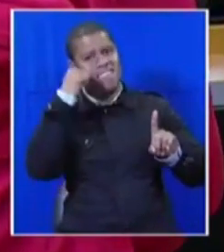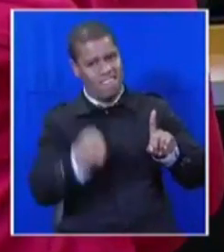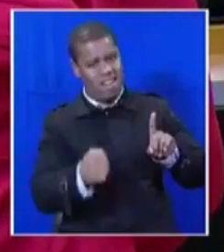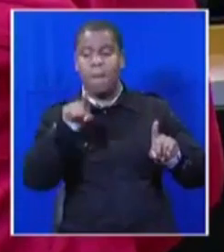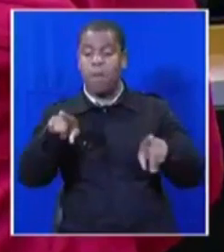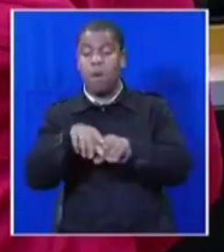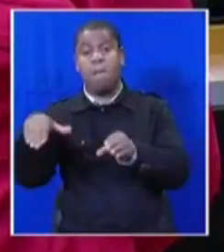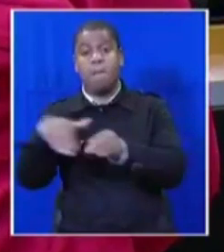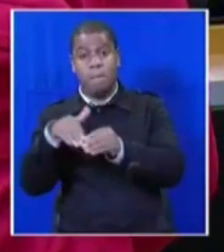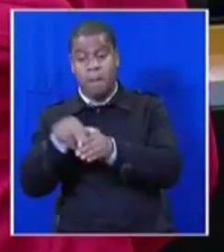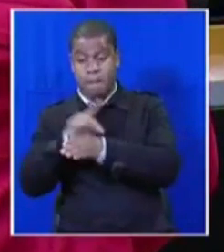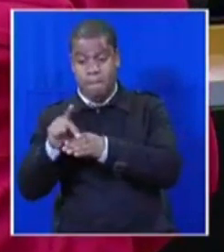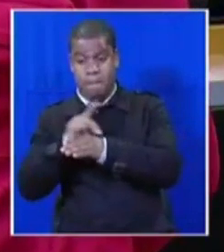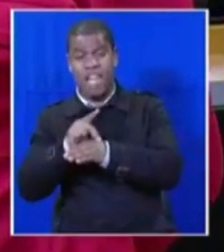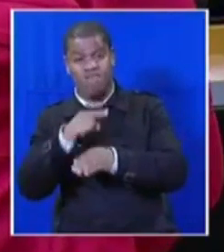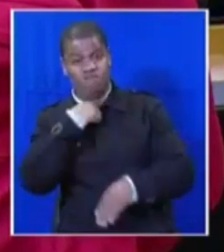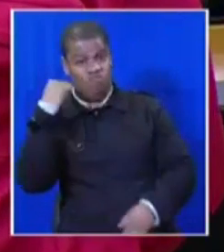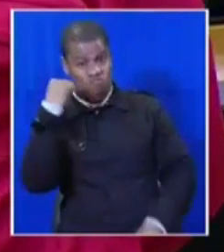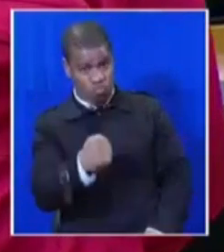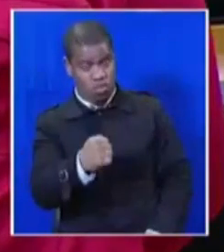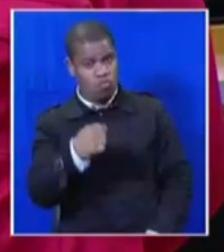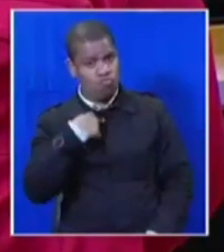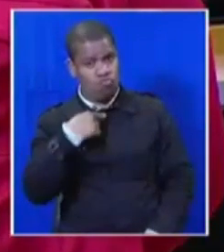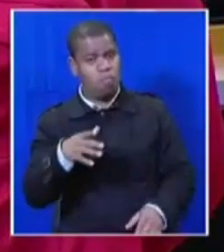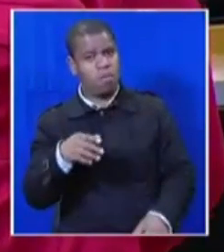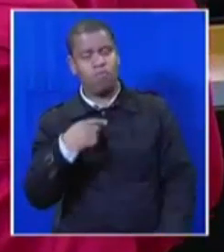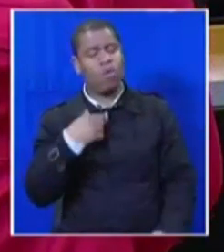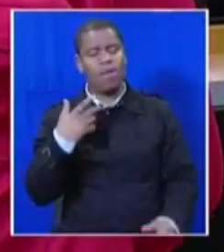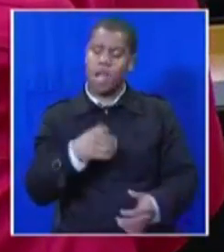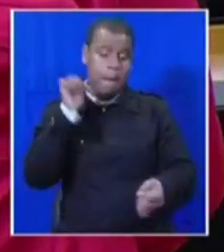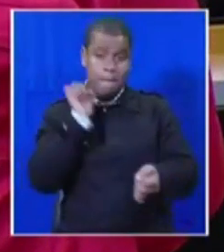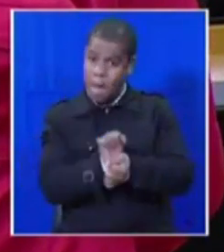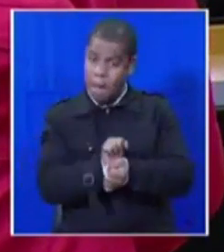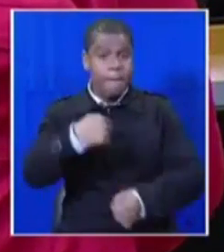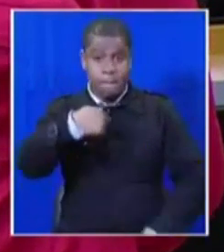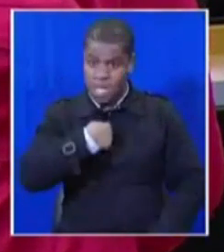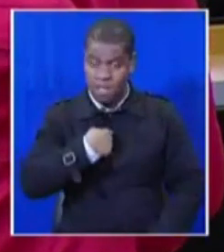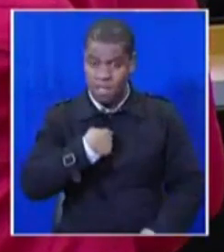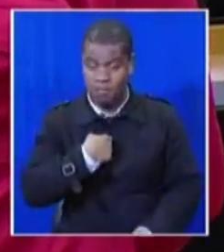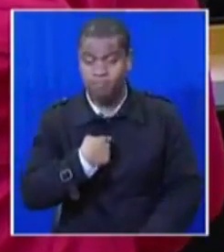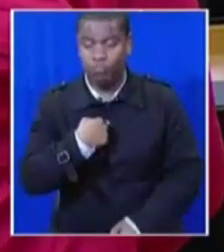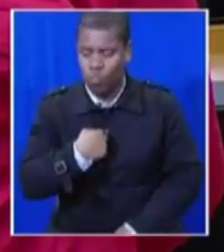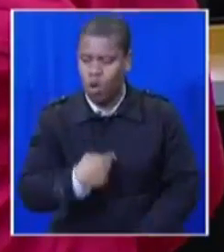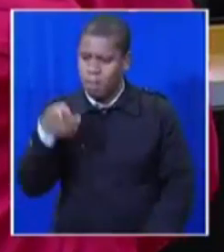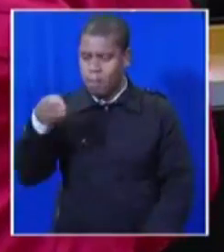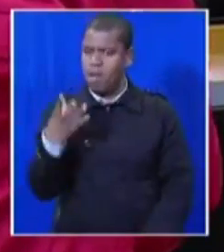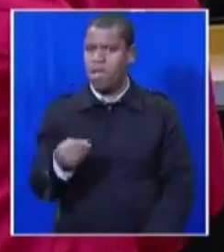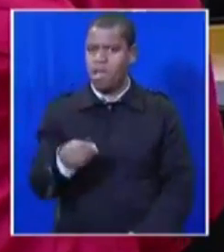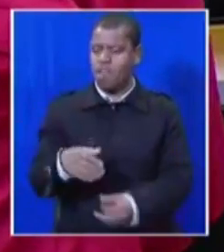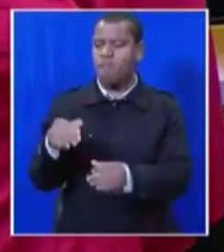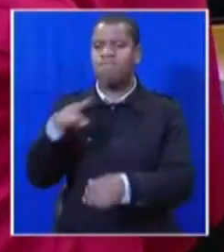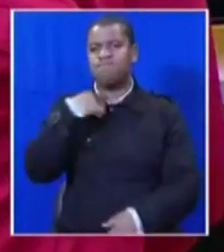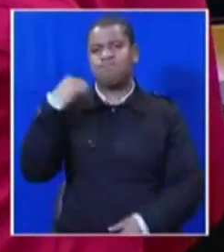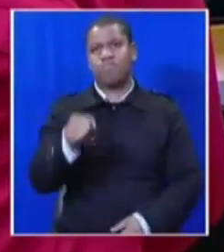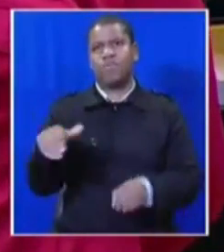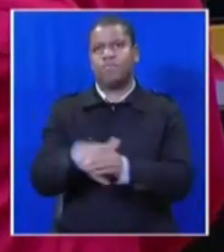the workers in So Malema. you are not prepared to You withdraw. can take me to jail for that. Cyril has got blood of innocent Honorable people. Malema, I